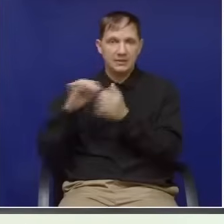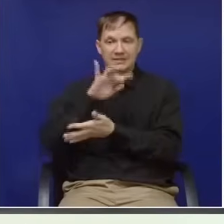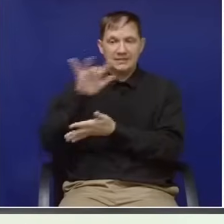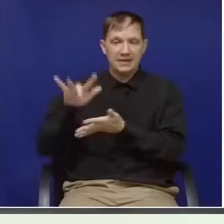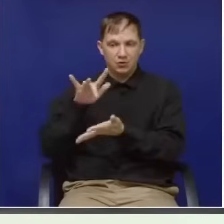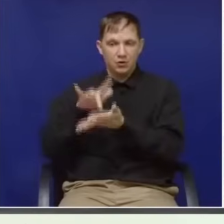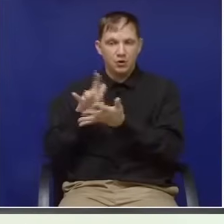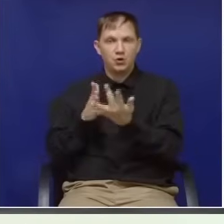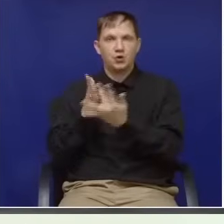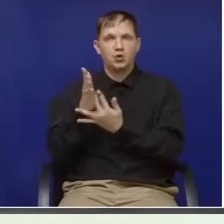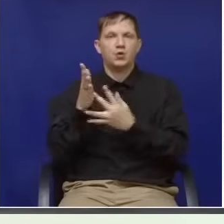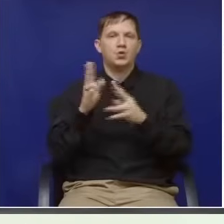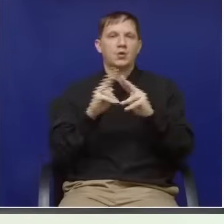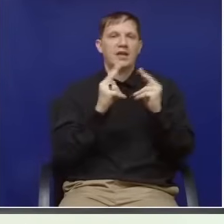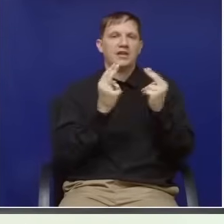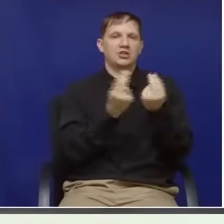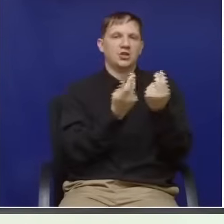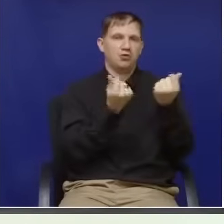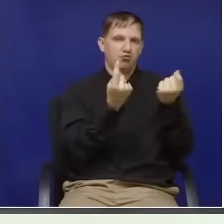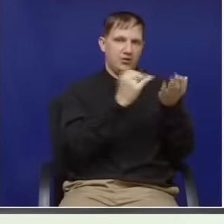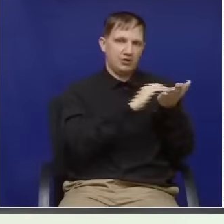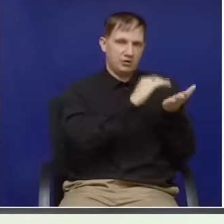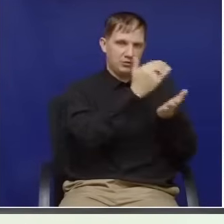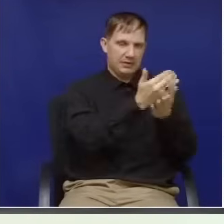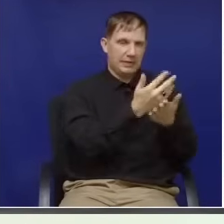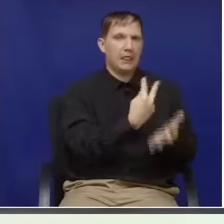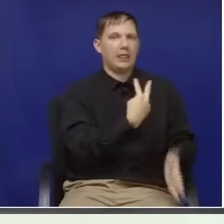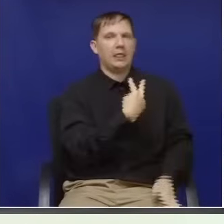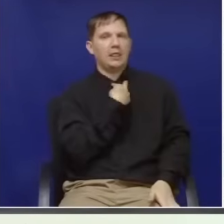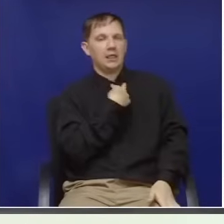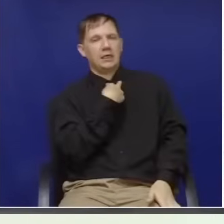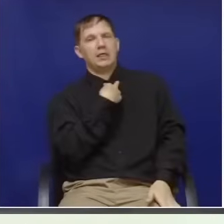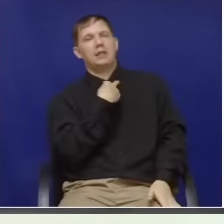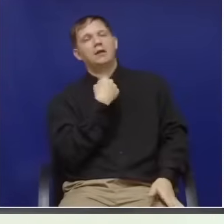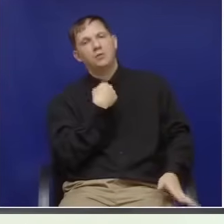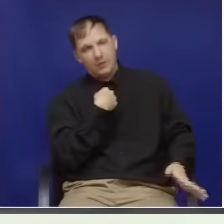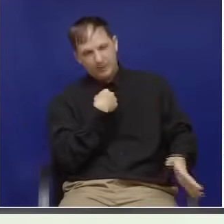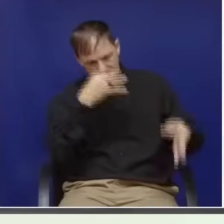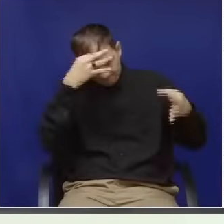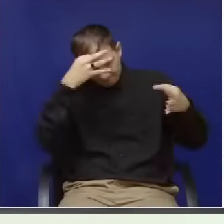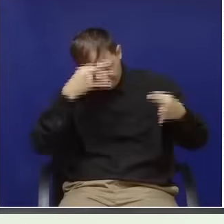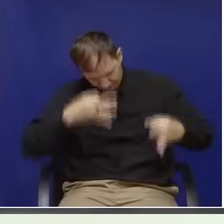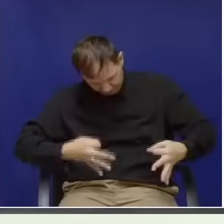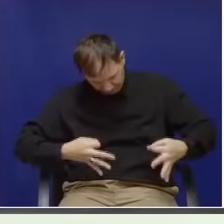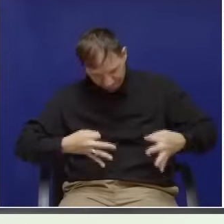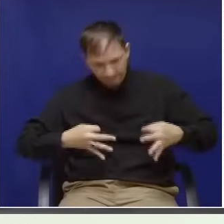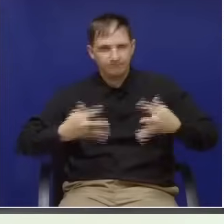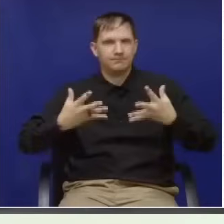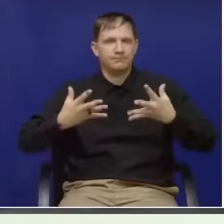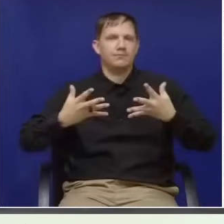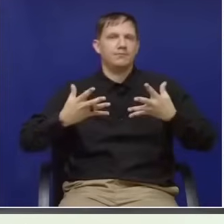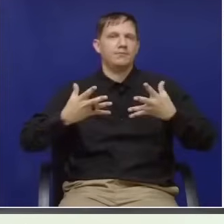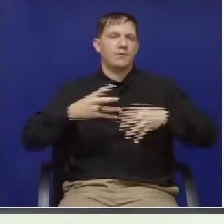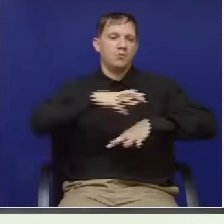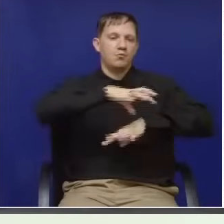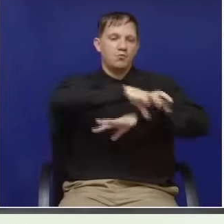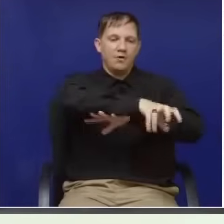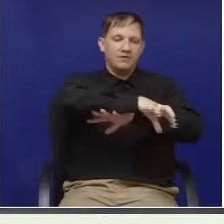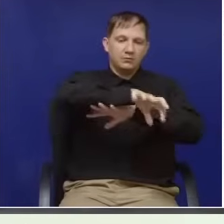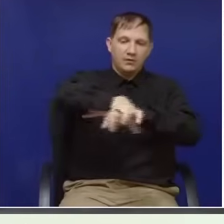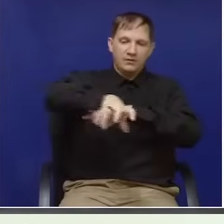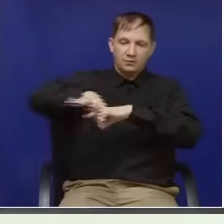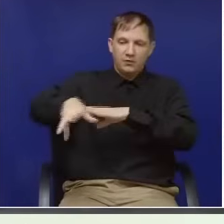the National Treasury. In this regard, we have taken a decision that provinces should